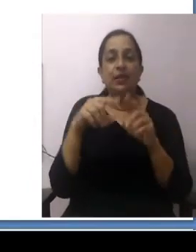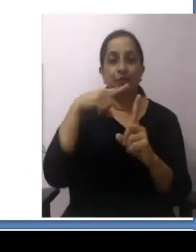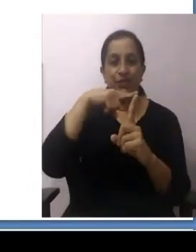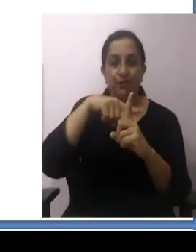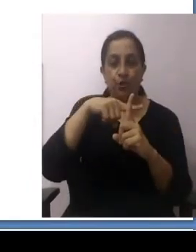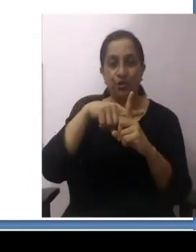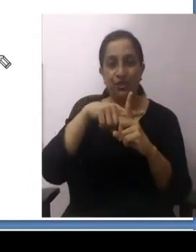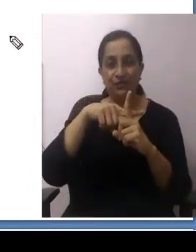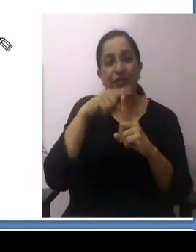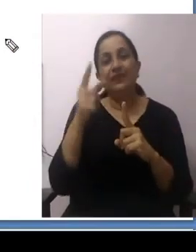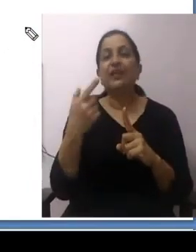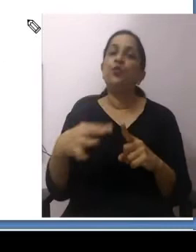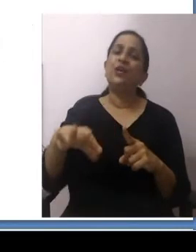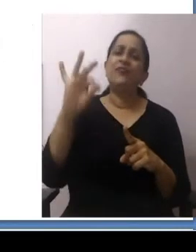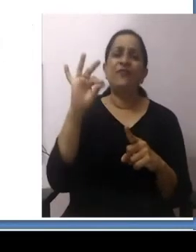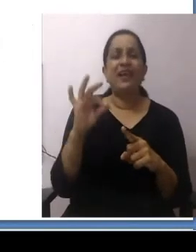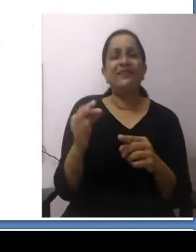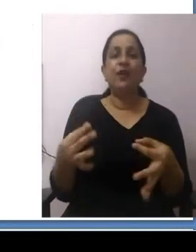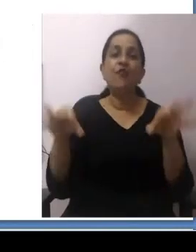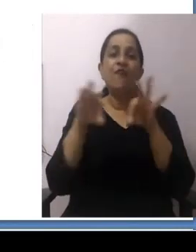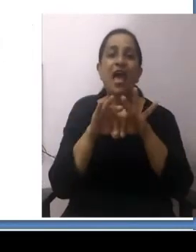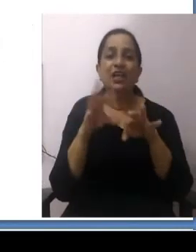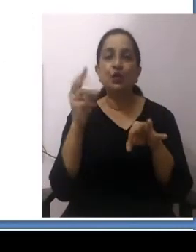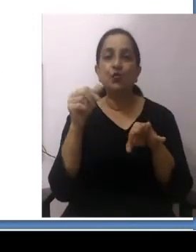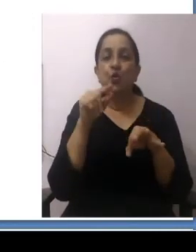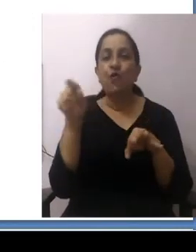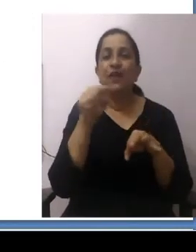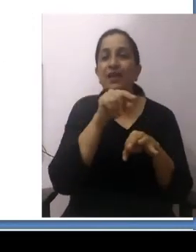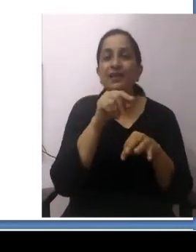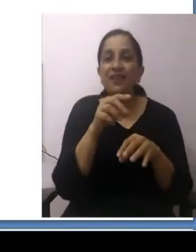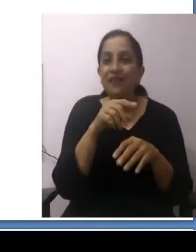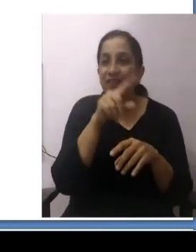can determine the values of these